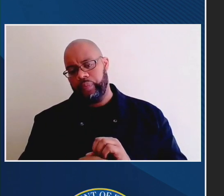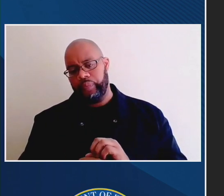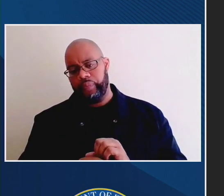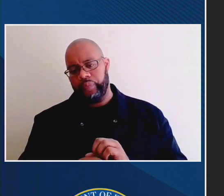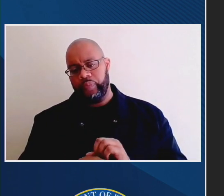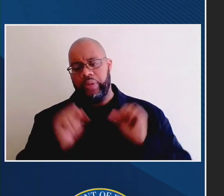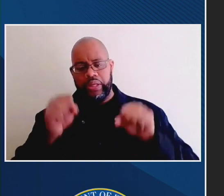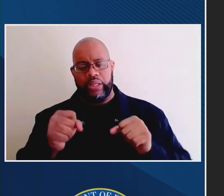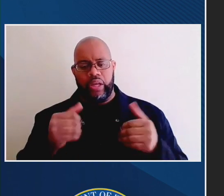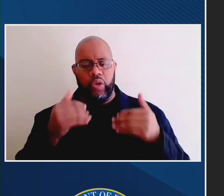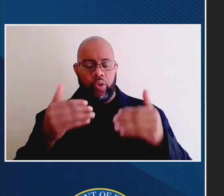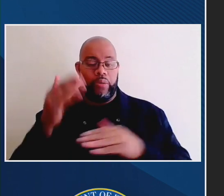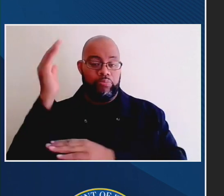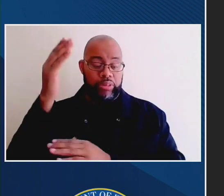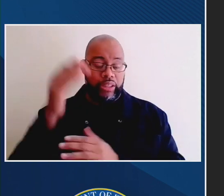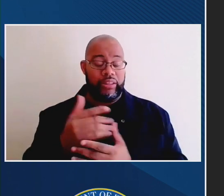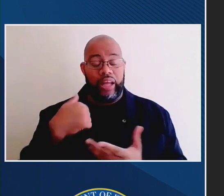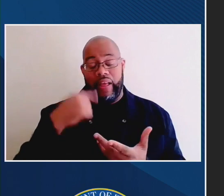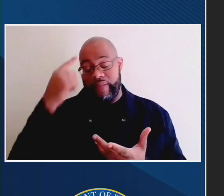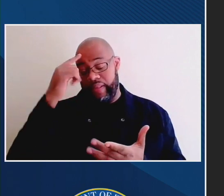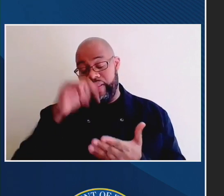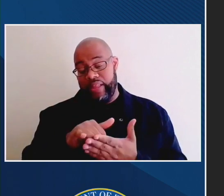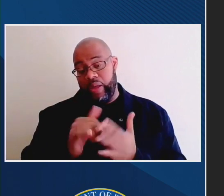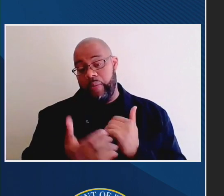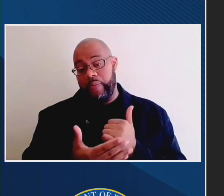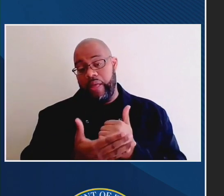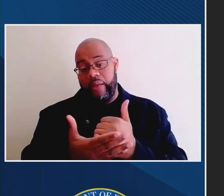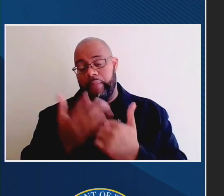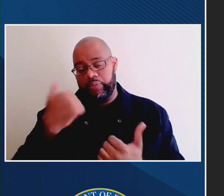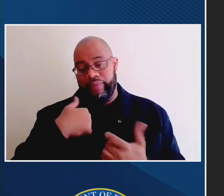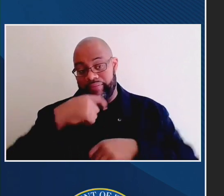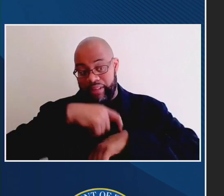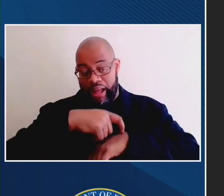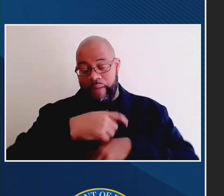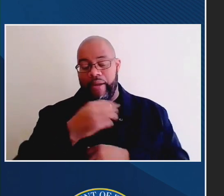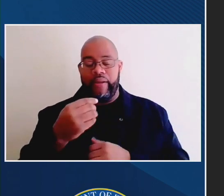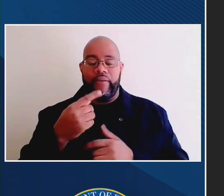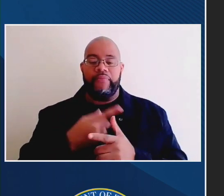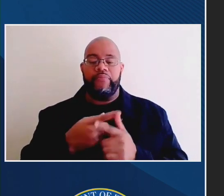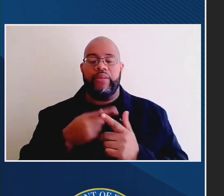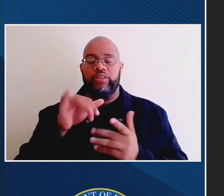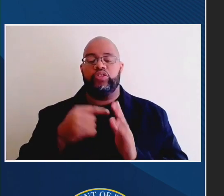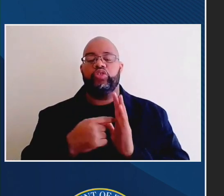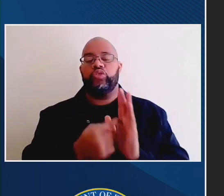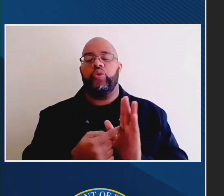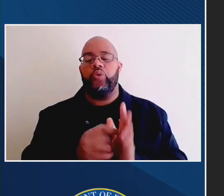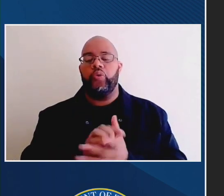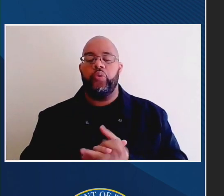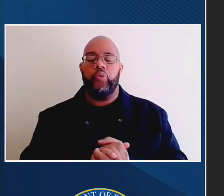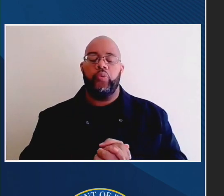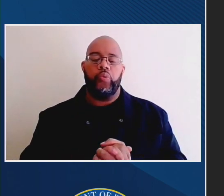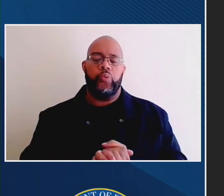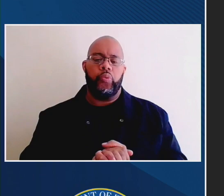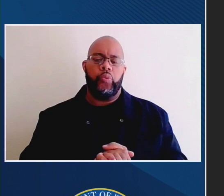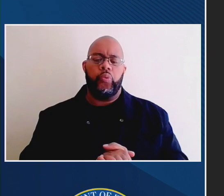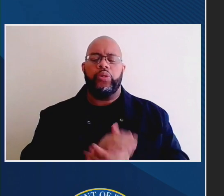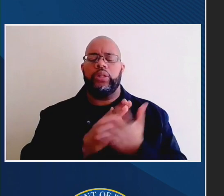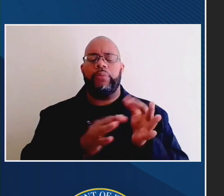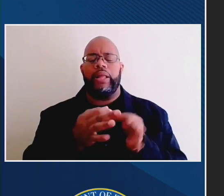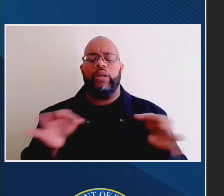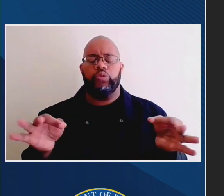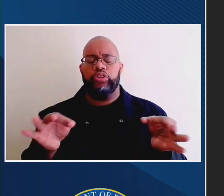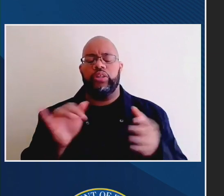ahead and present it. I think it would be helpful since we have the time, and then it does show some of the language that either